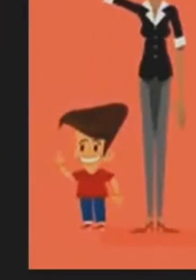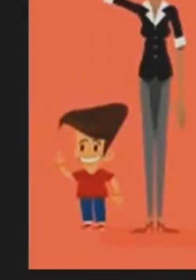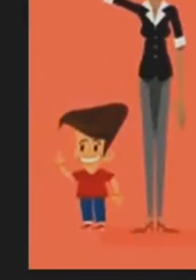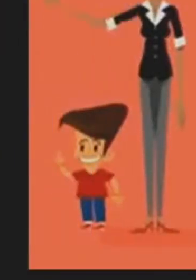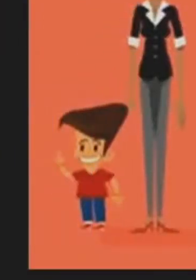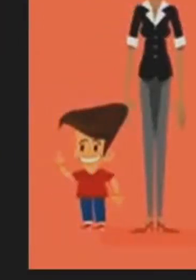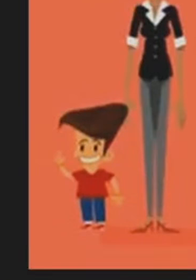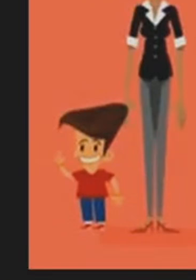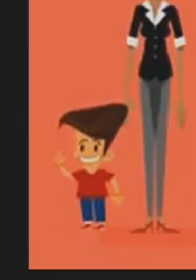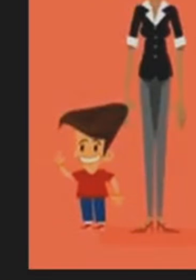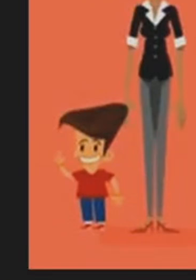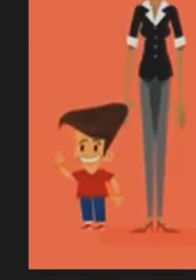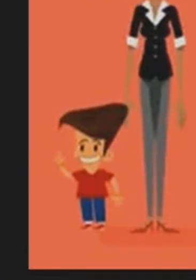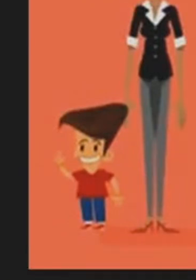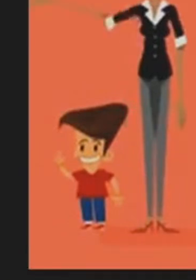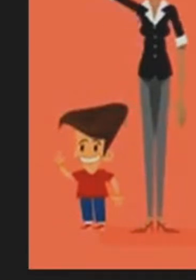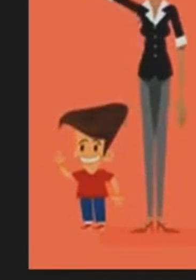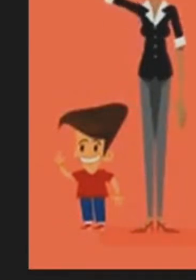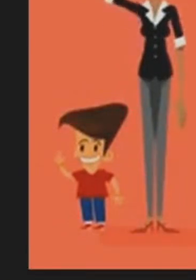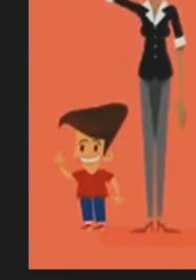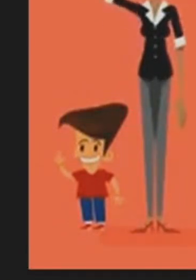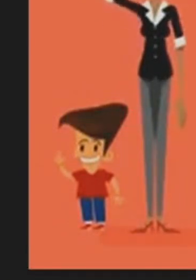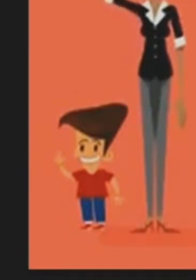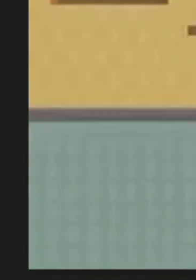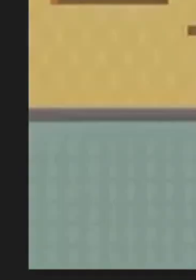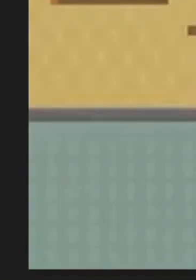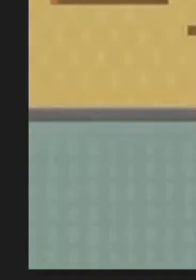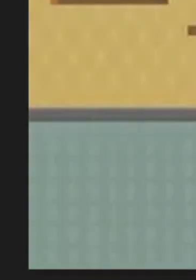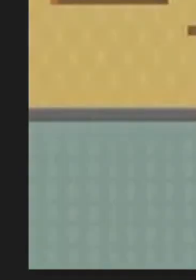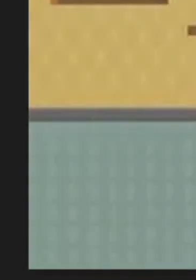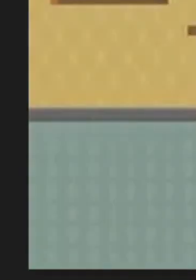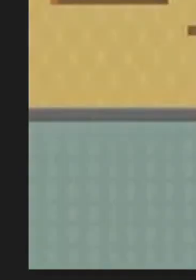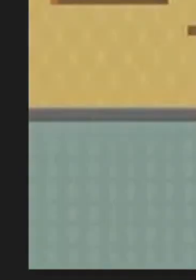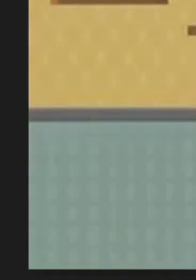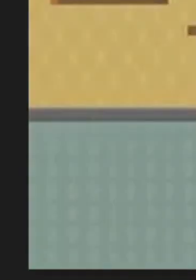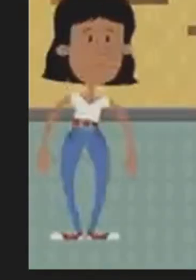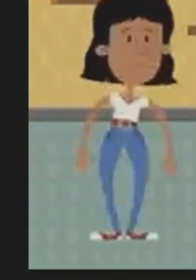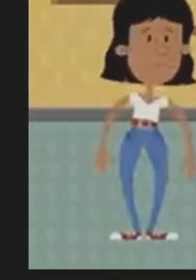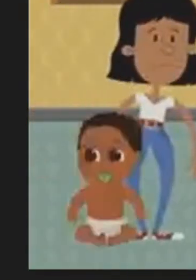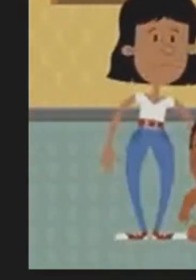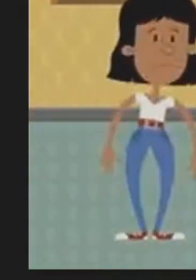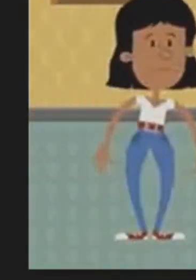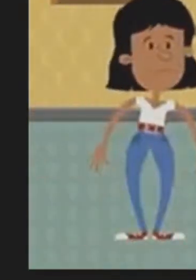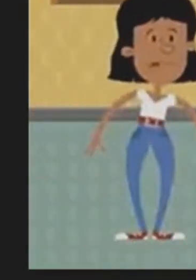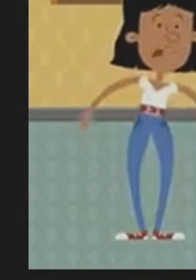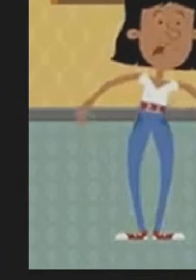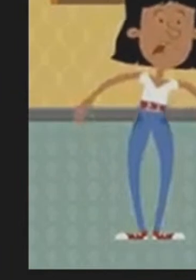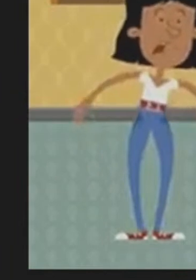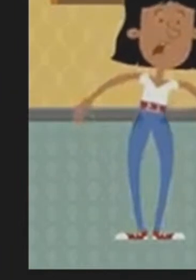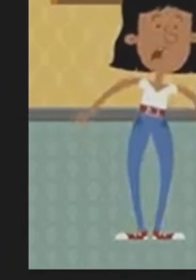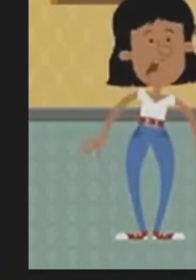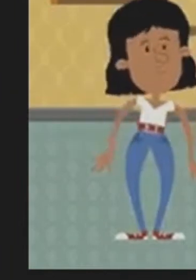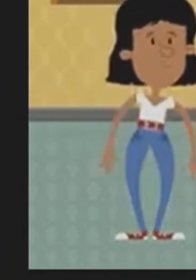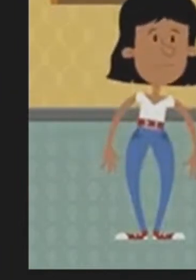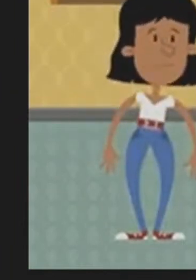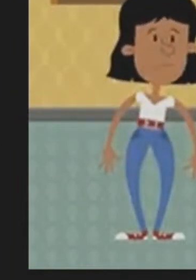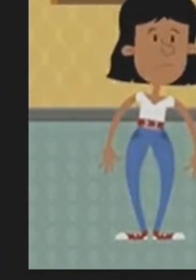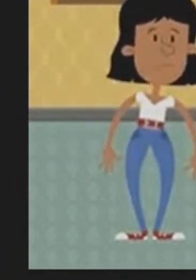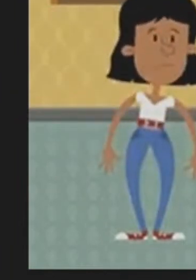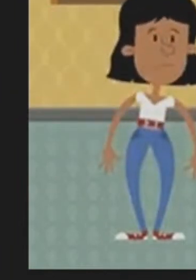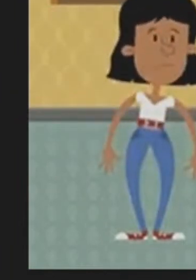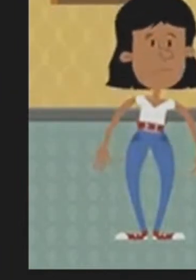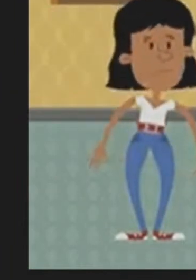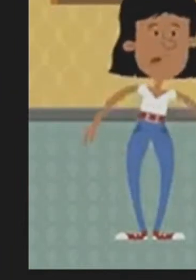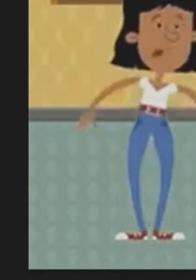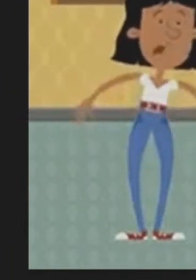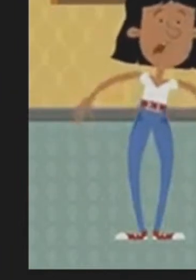Successful parenting through COVID-19. Being at home with your child for a long time can feel